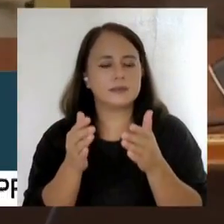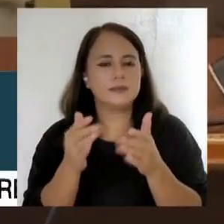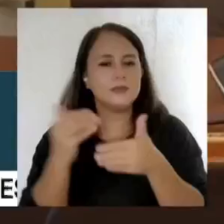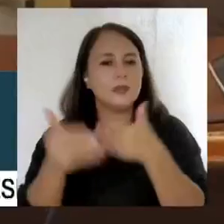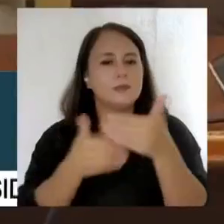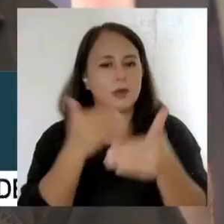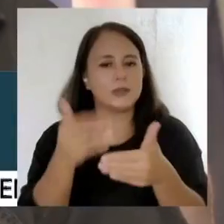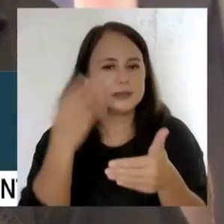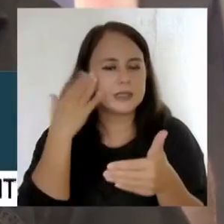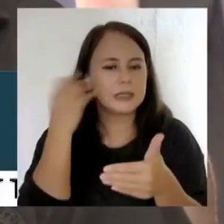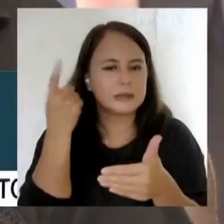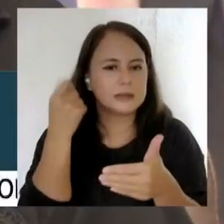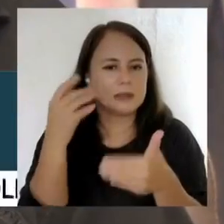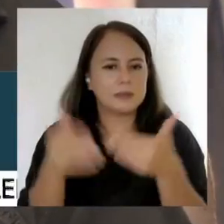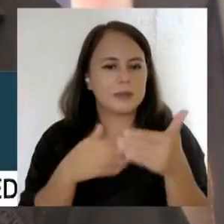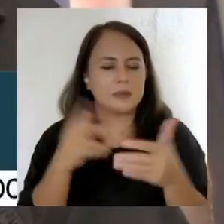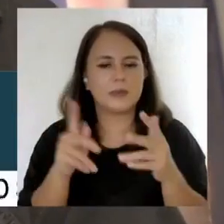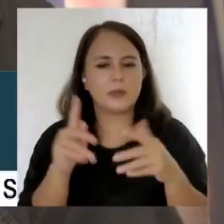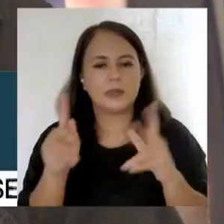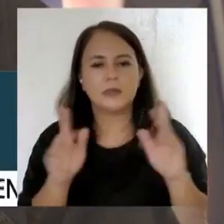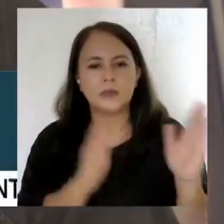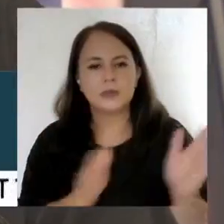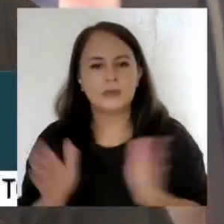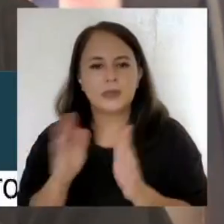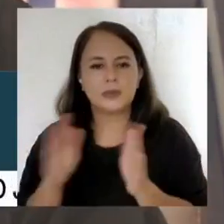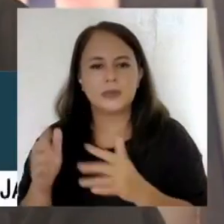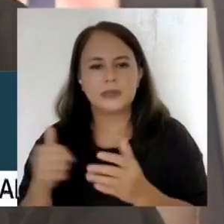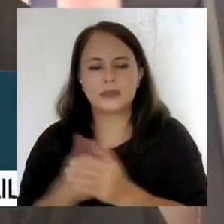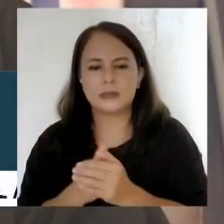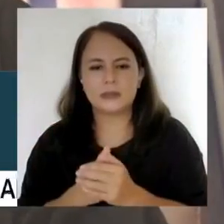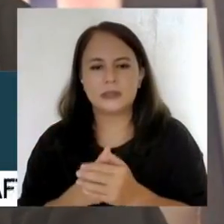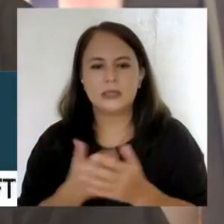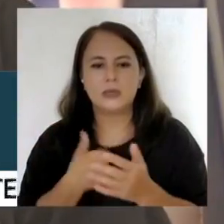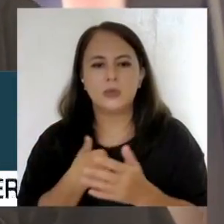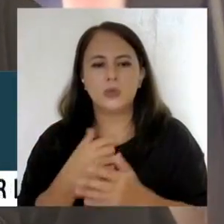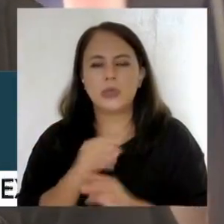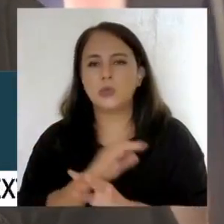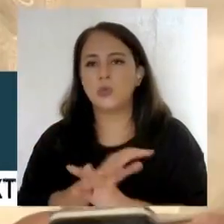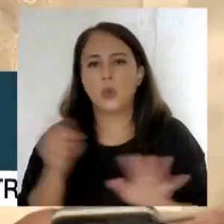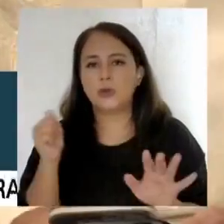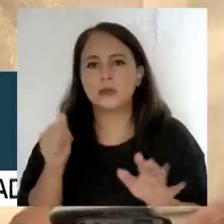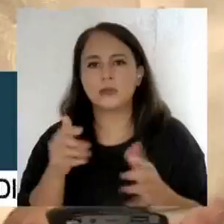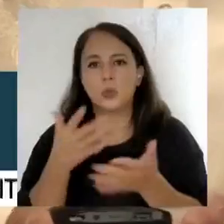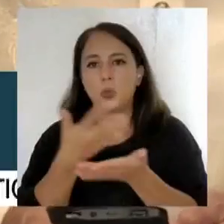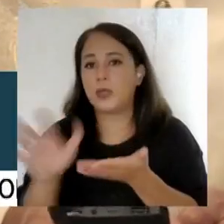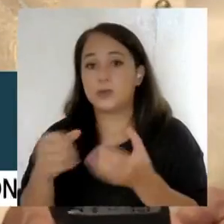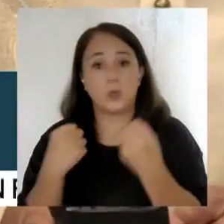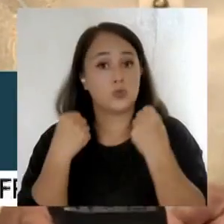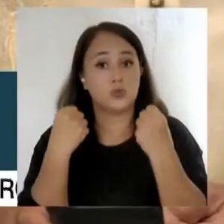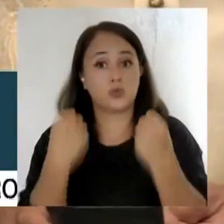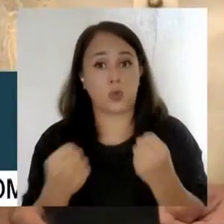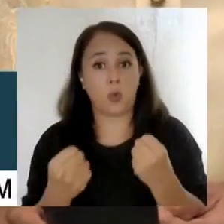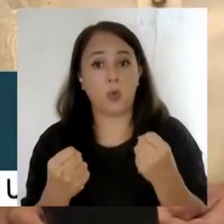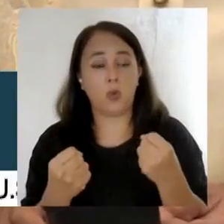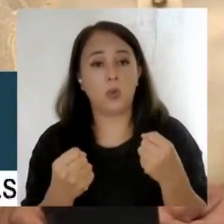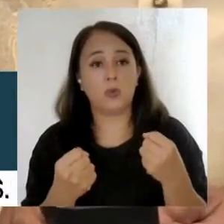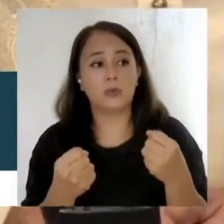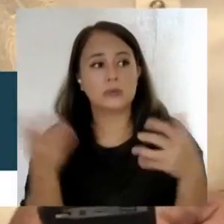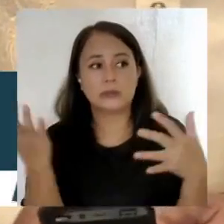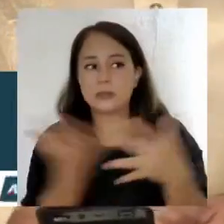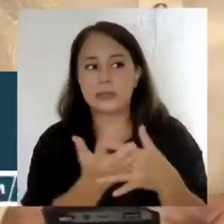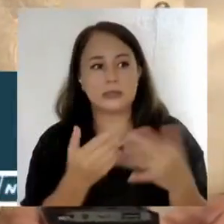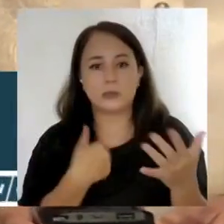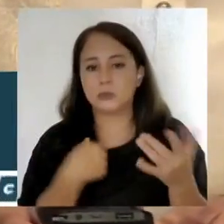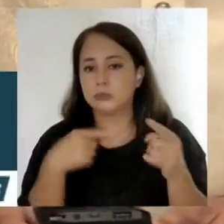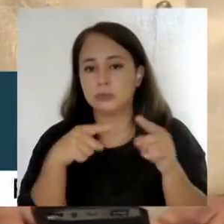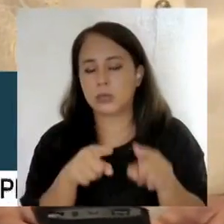the people preparing the case. We do not want to waste a very strong case. And it's along that line that I